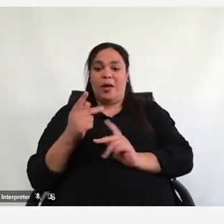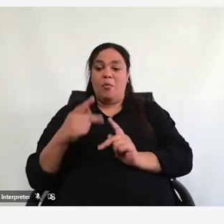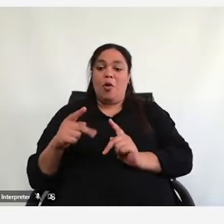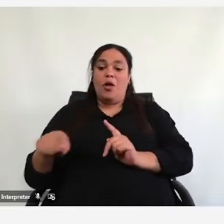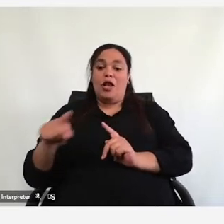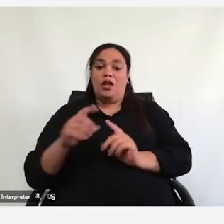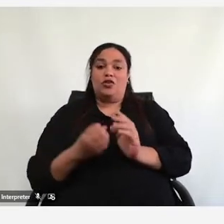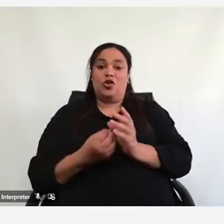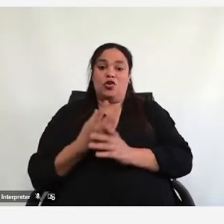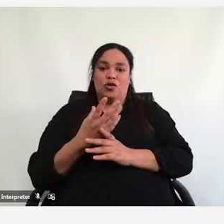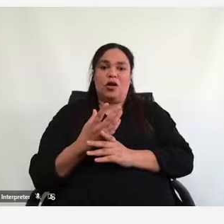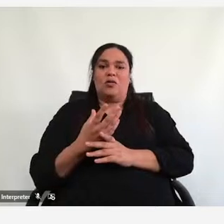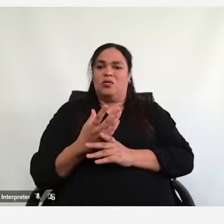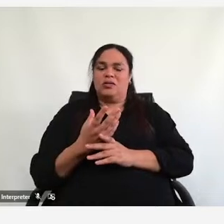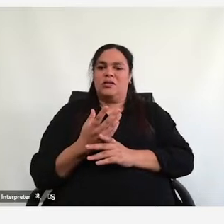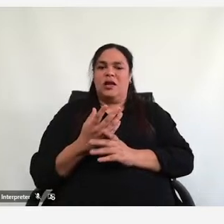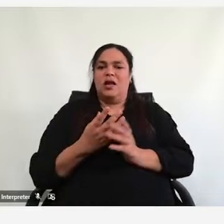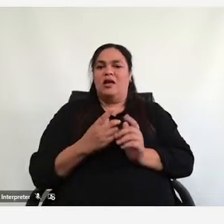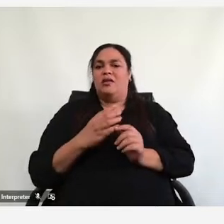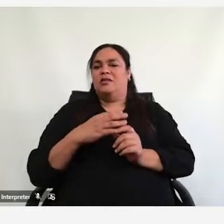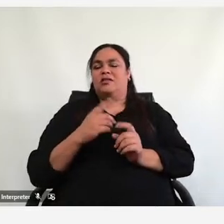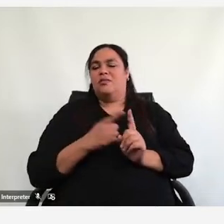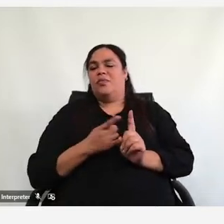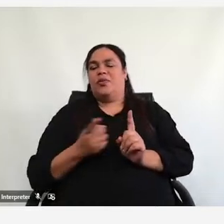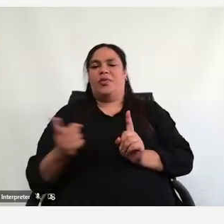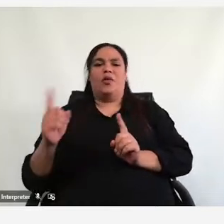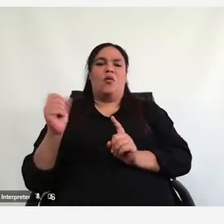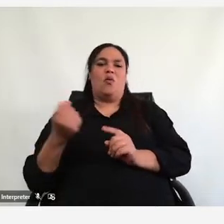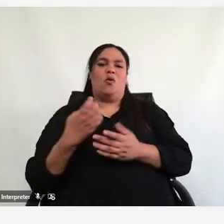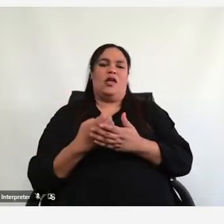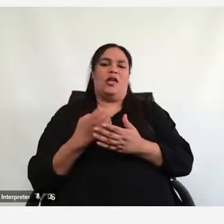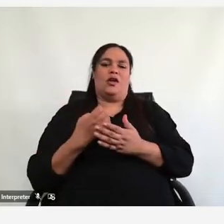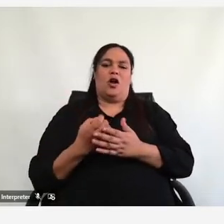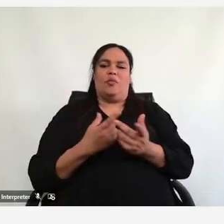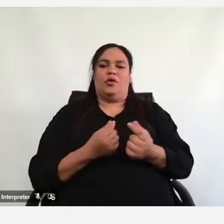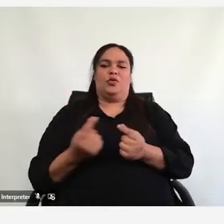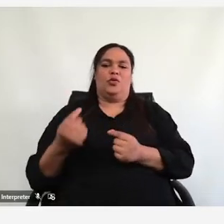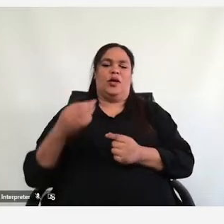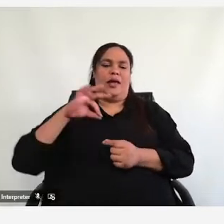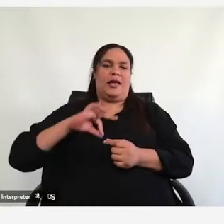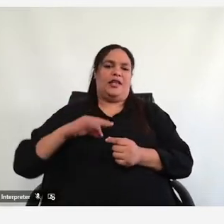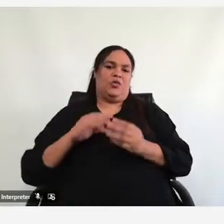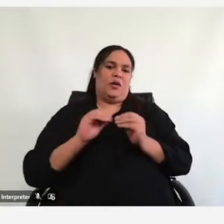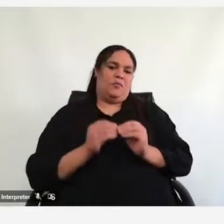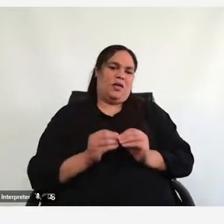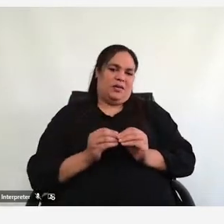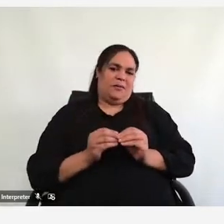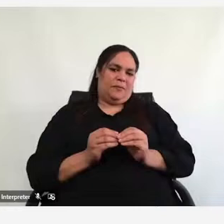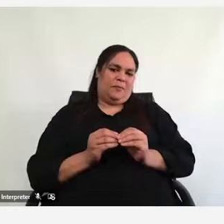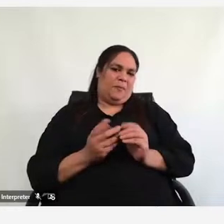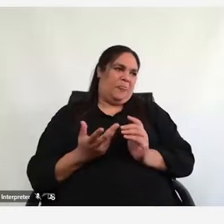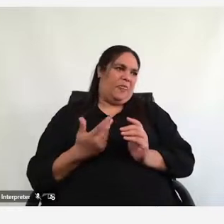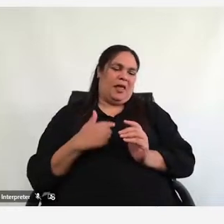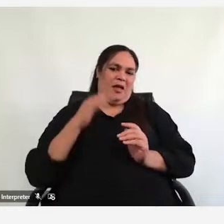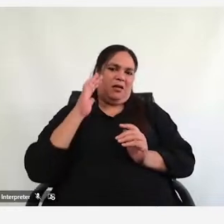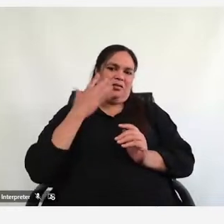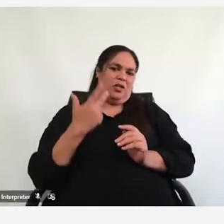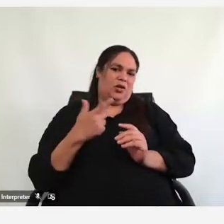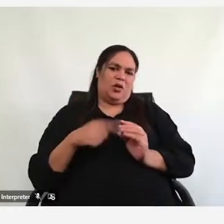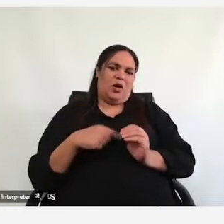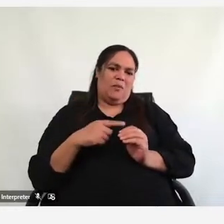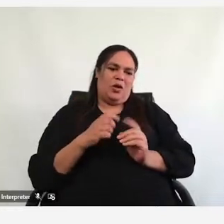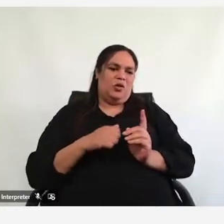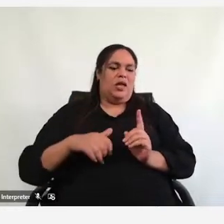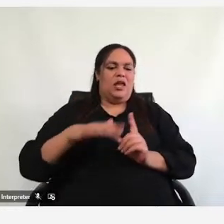population growth is outpacing all of the economic gains we are making. I actually don't know of